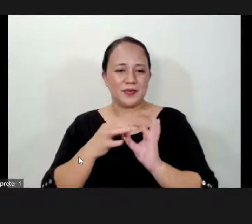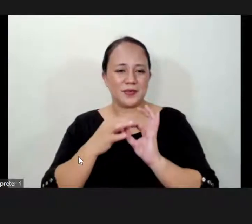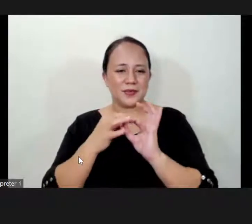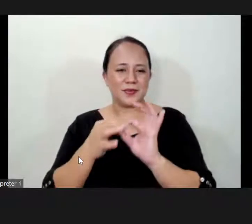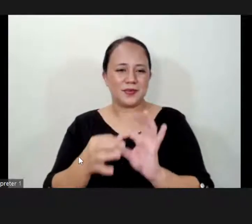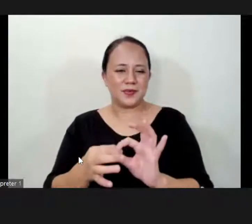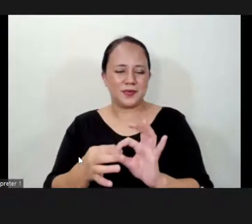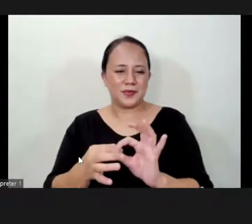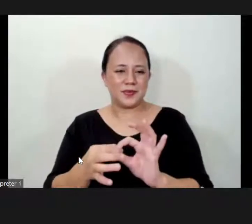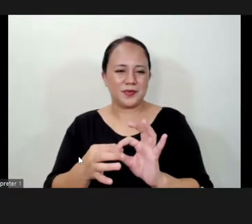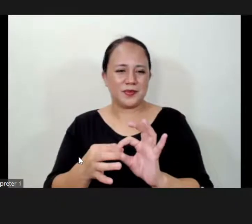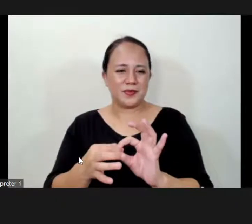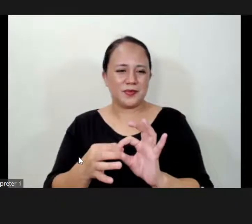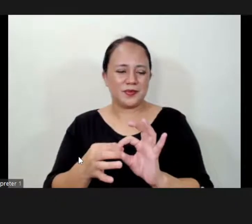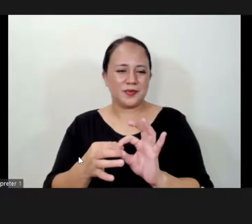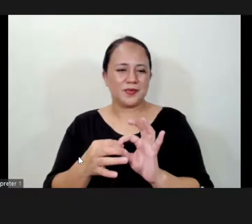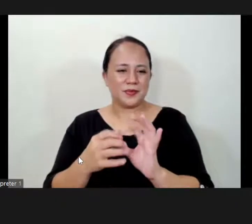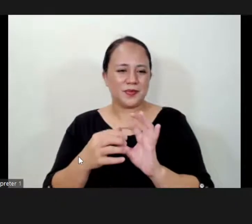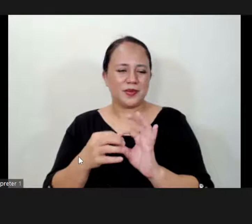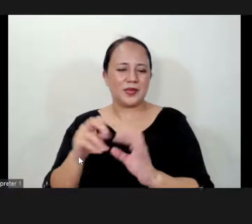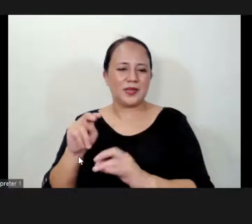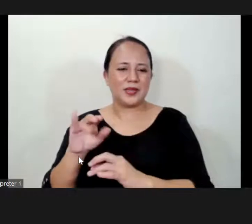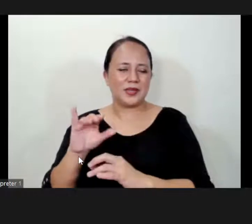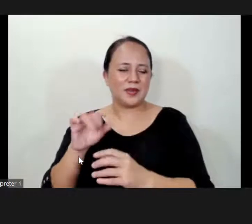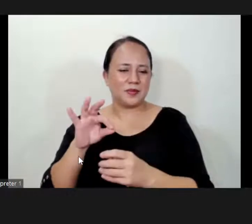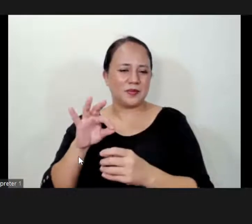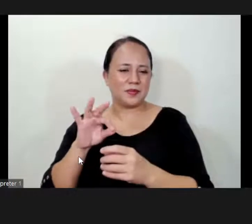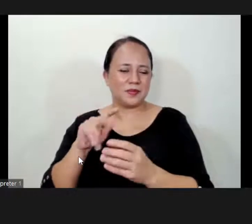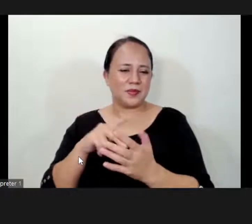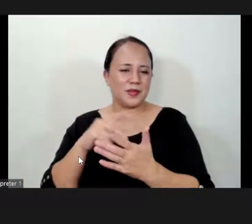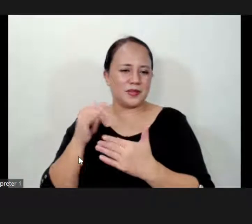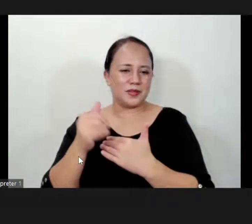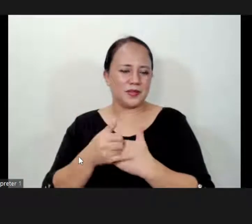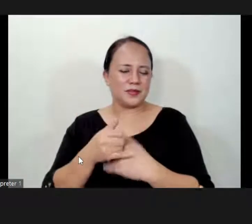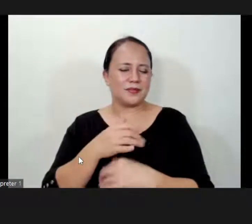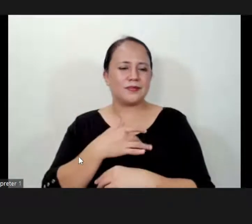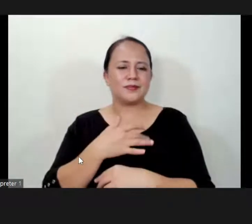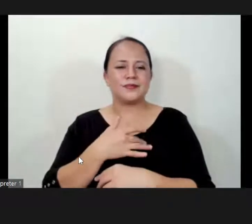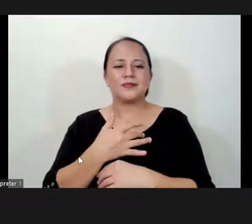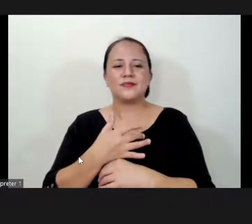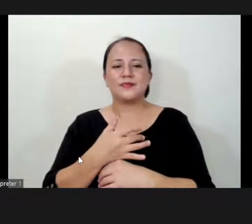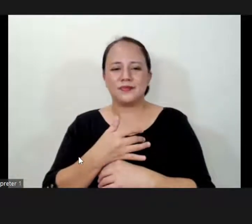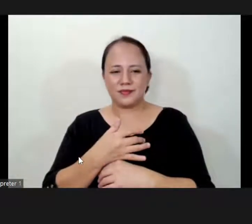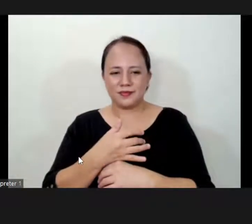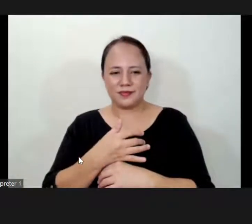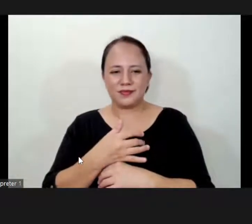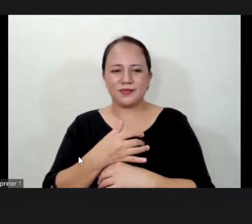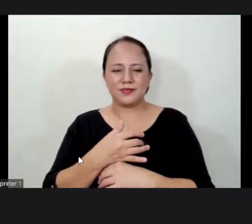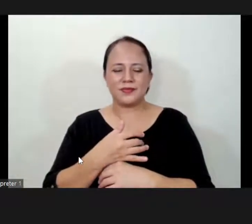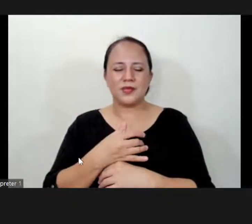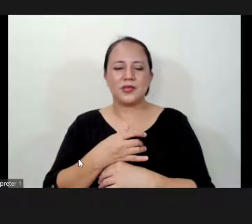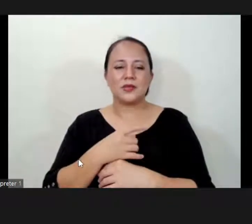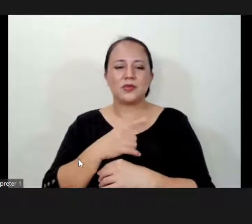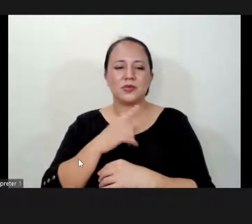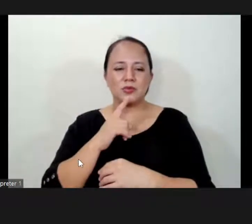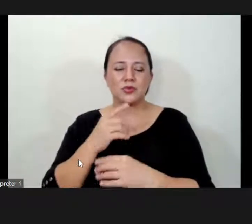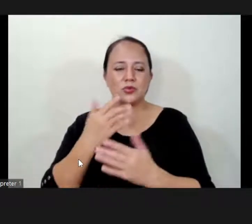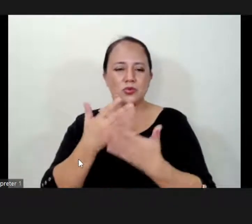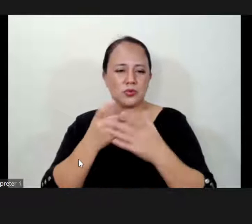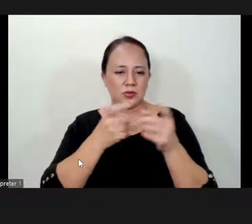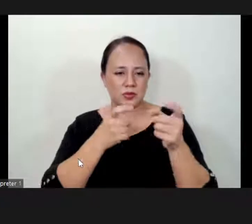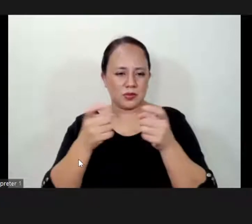accordance to or with this NICA project, we feel that true enough, good